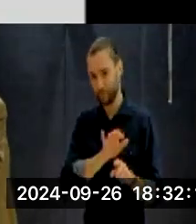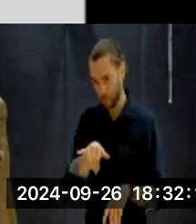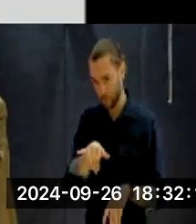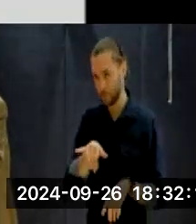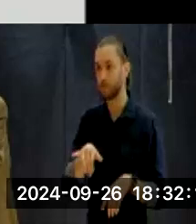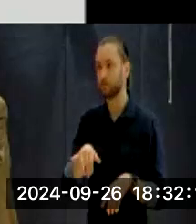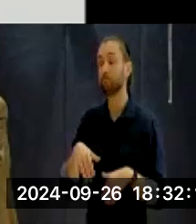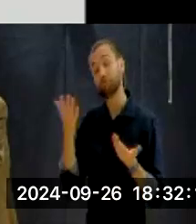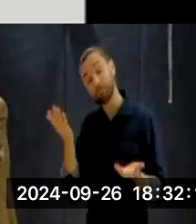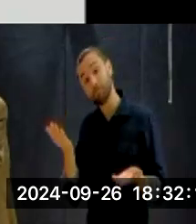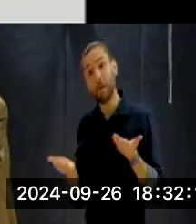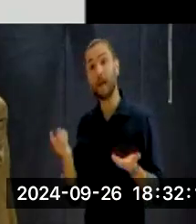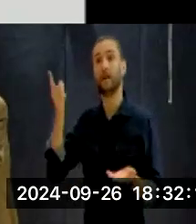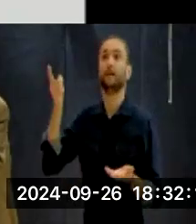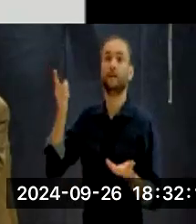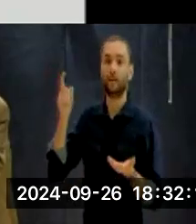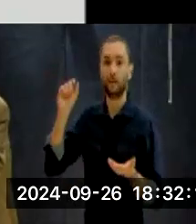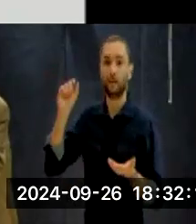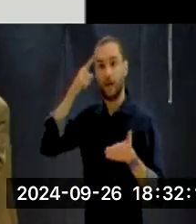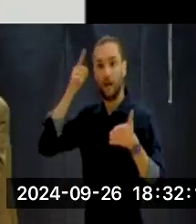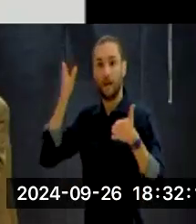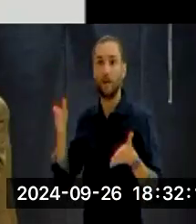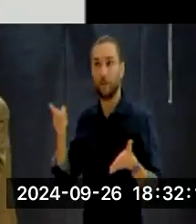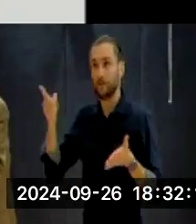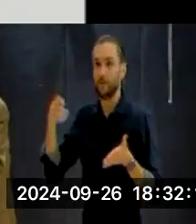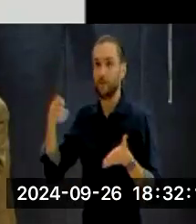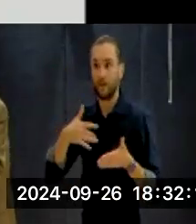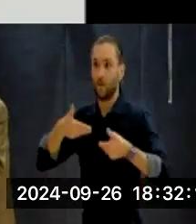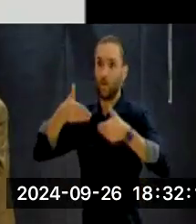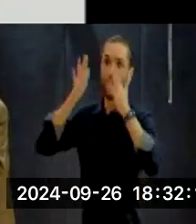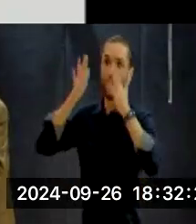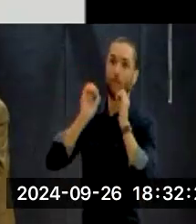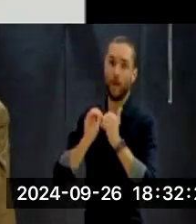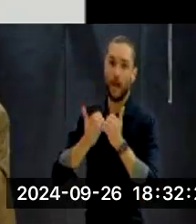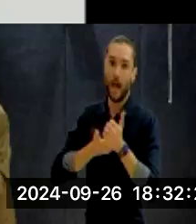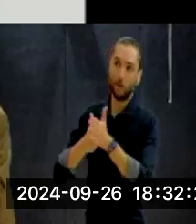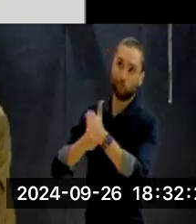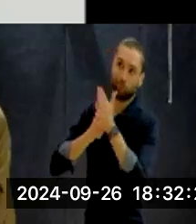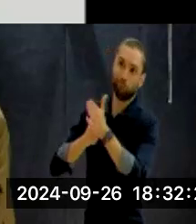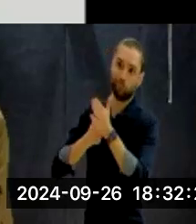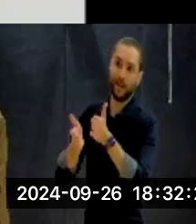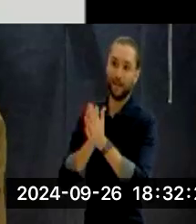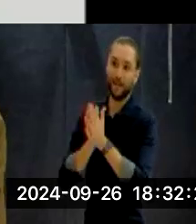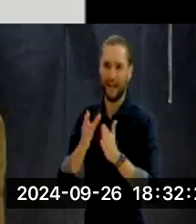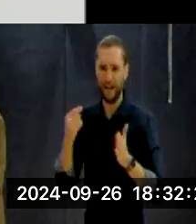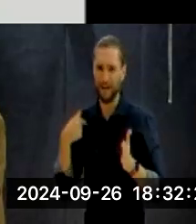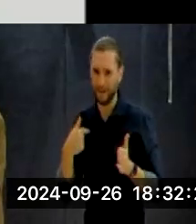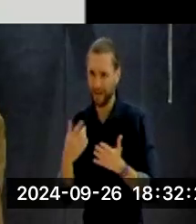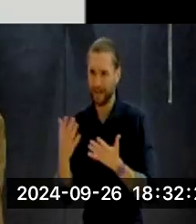Perhaps the administration felt overwhelmed by everything we've asked for. Right? Well, you can hardly blame them. We asked for a